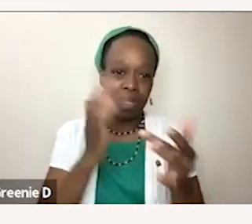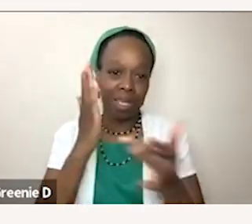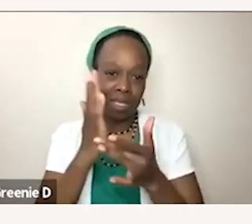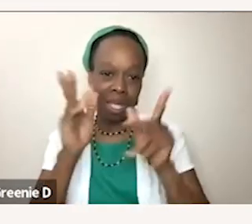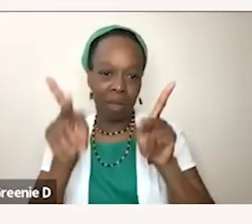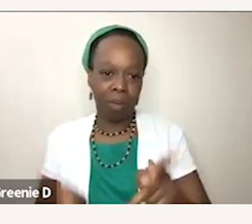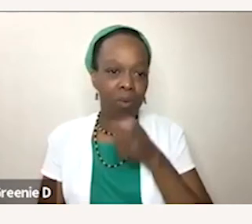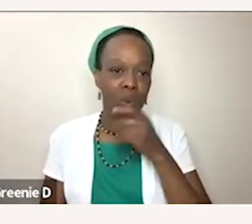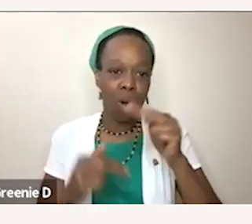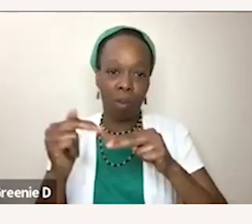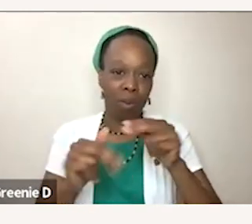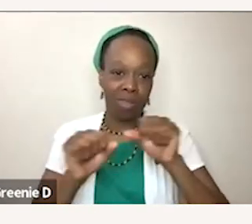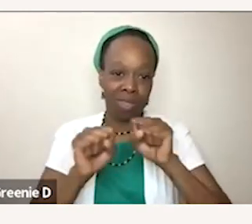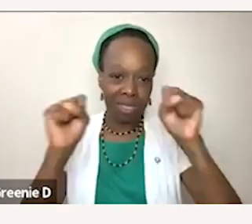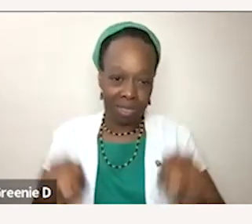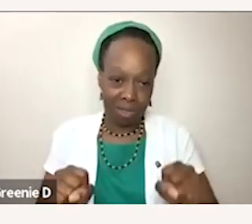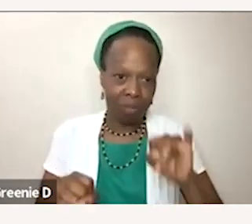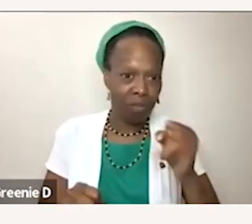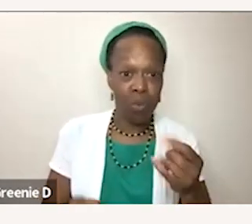interested in being part of that,